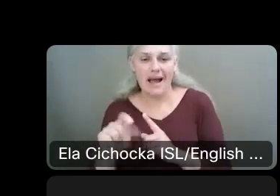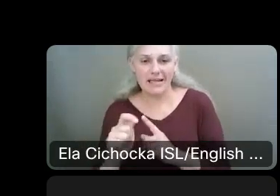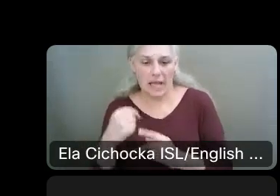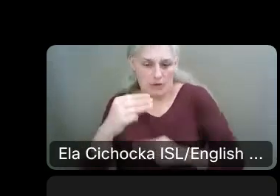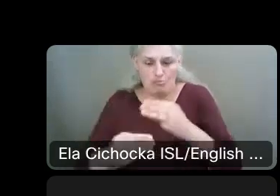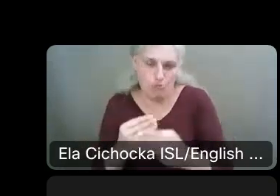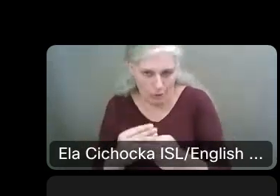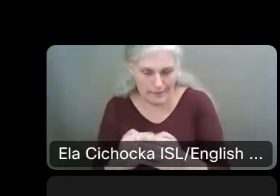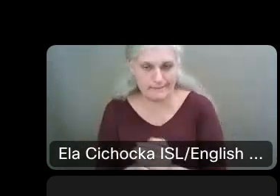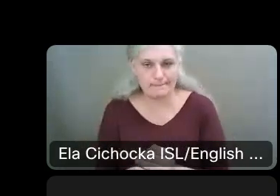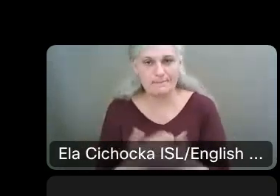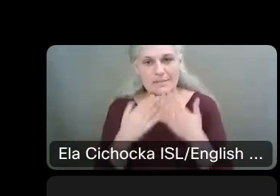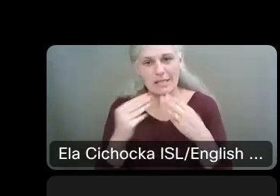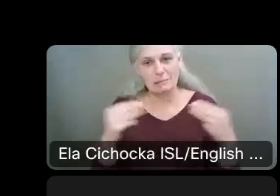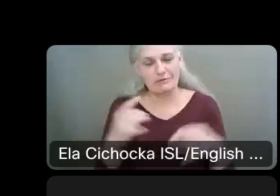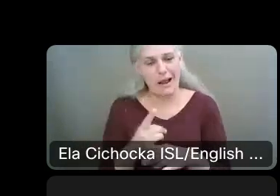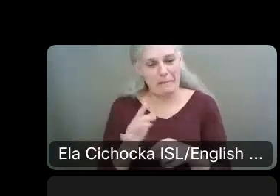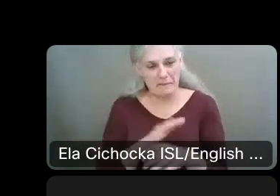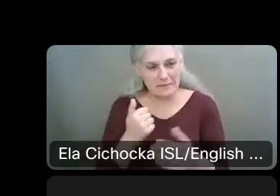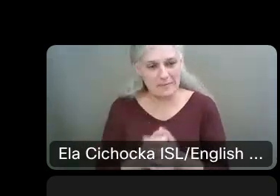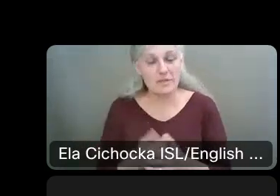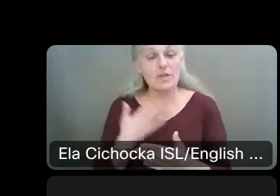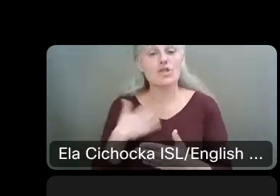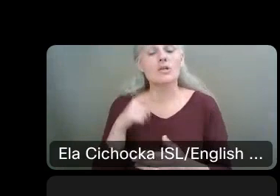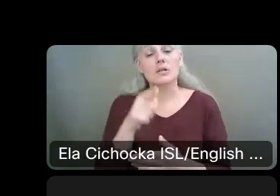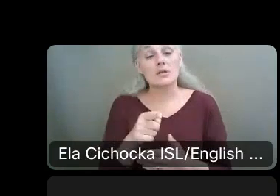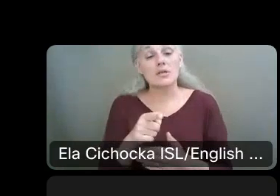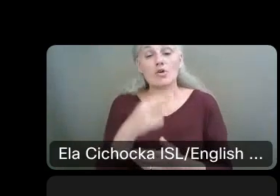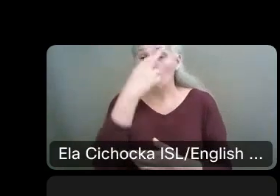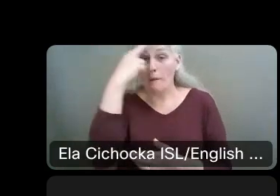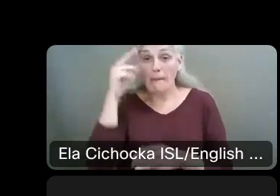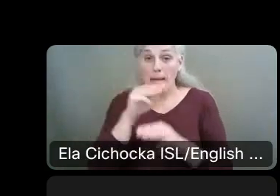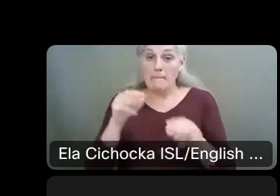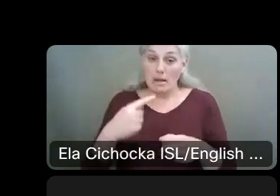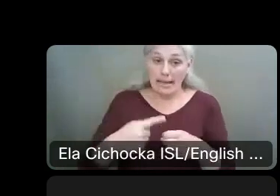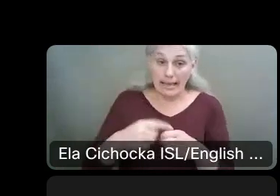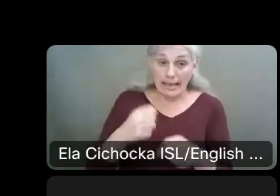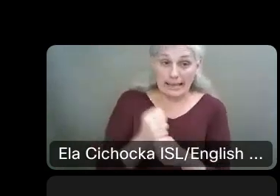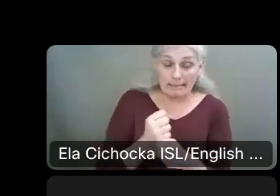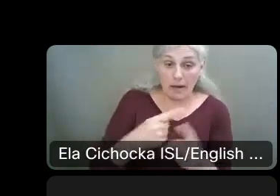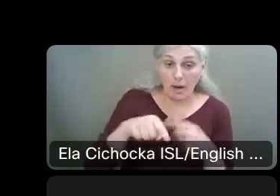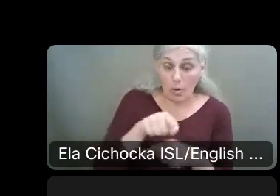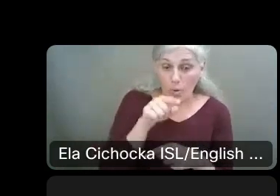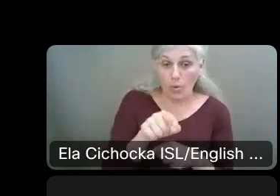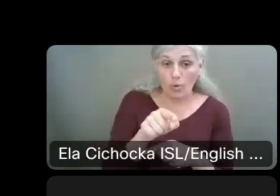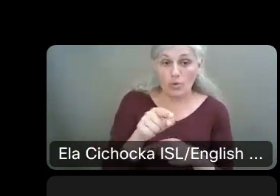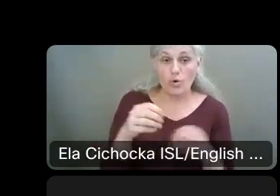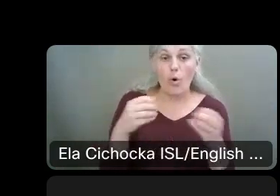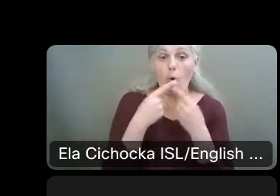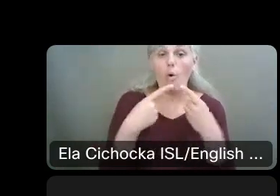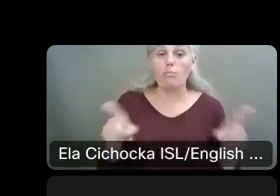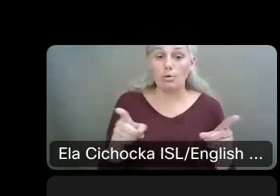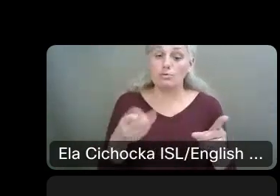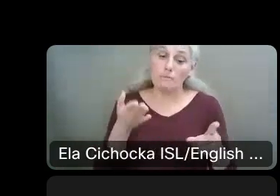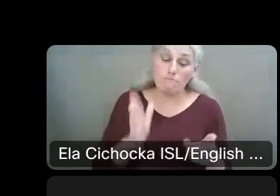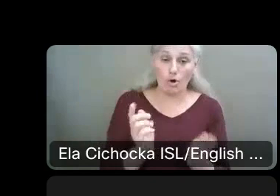very helpful. So just really to finish off, just to remind people again about that open disclosure is mandatory training.